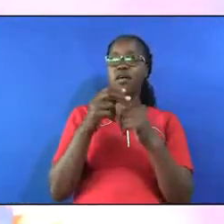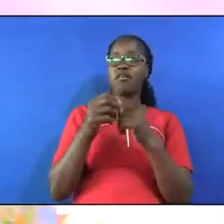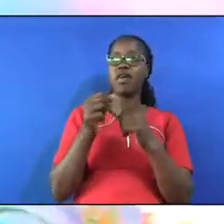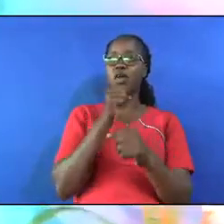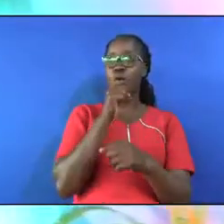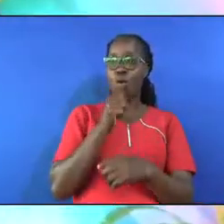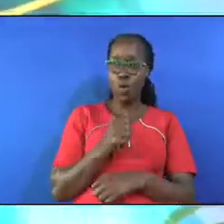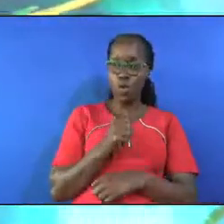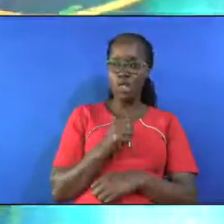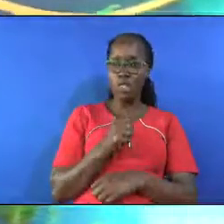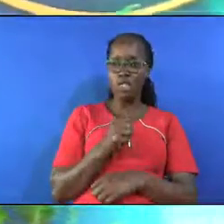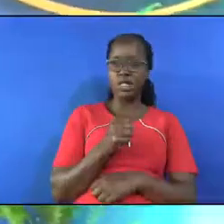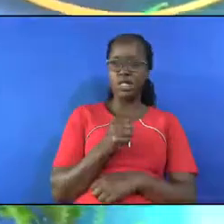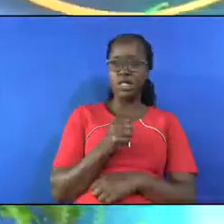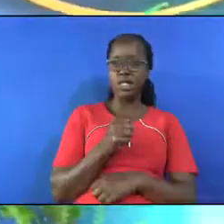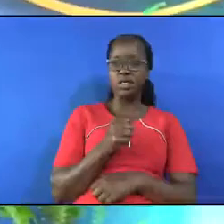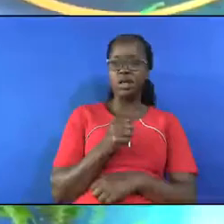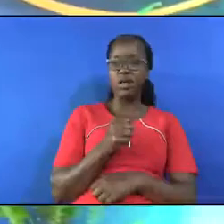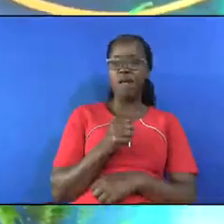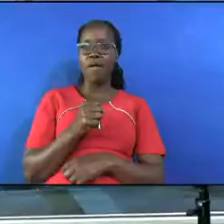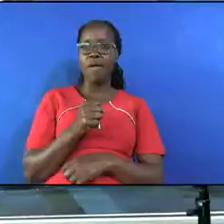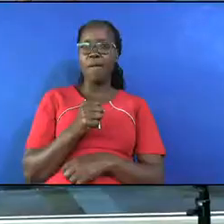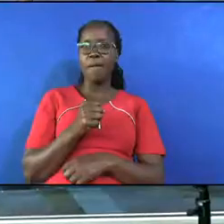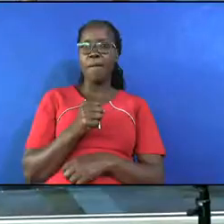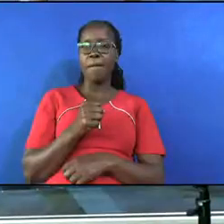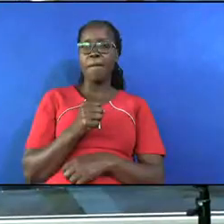at the age of 7 years old. Now,